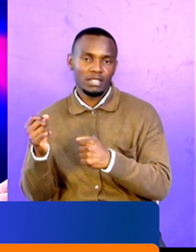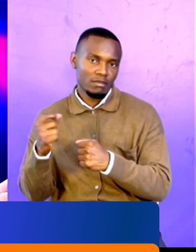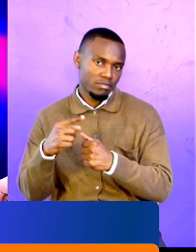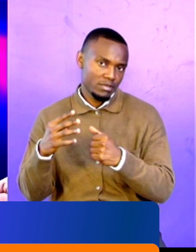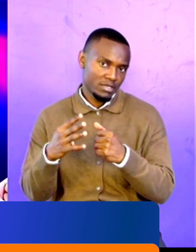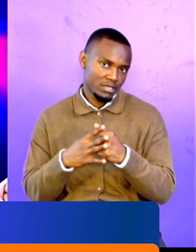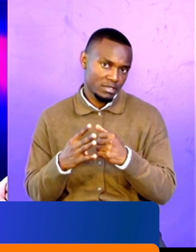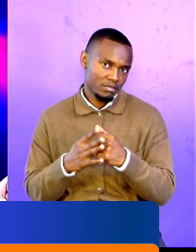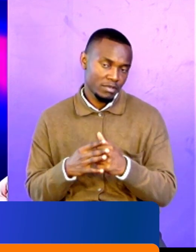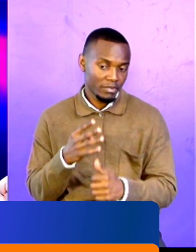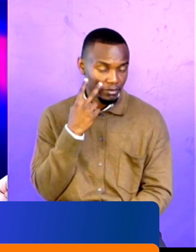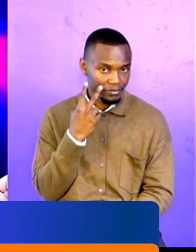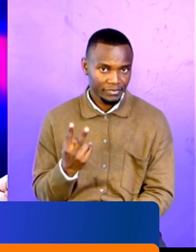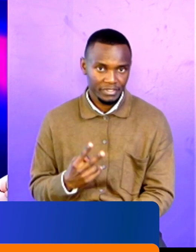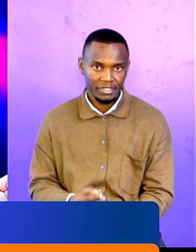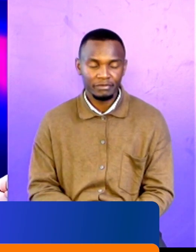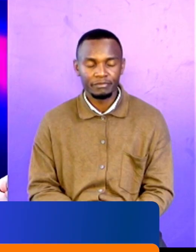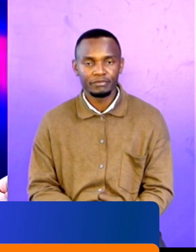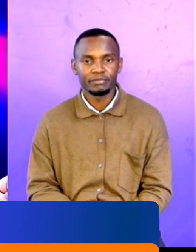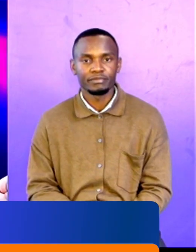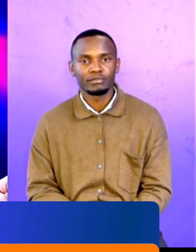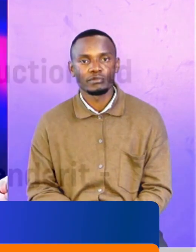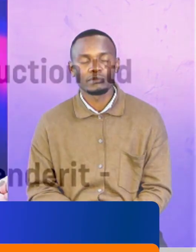respectively. Here are the full details to the story.